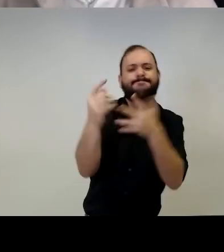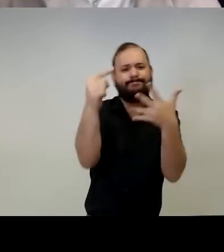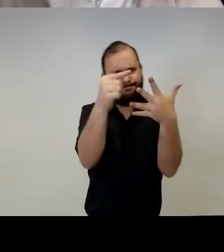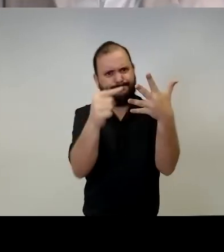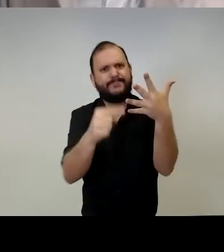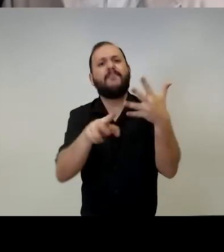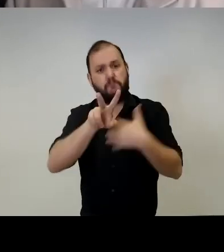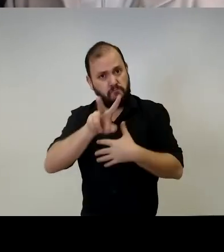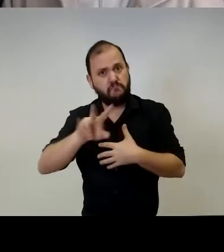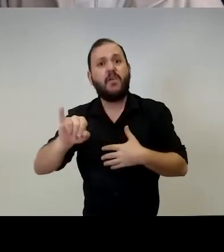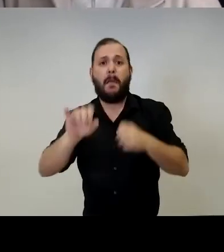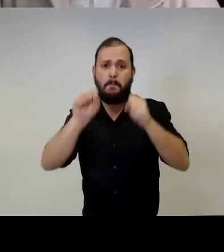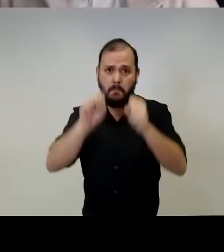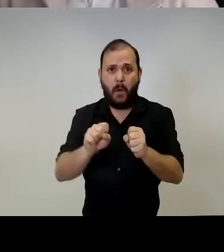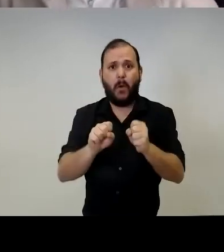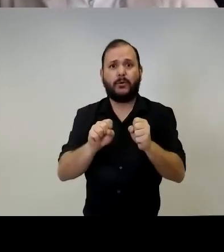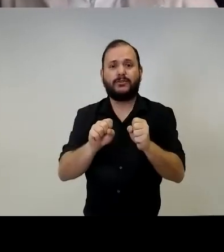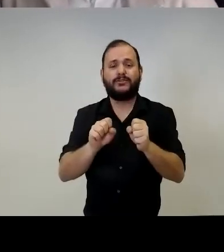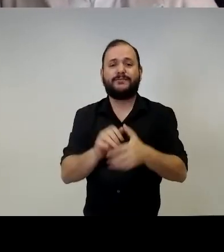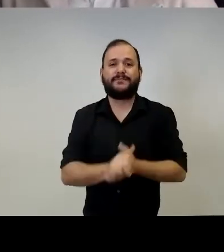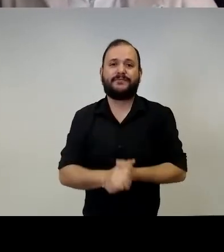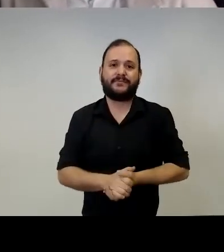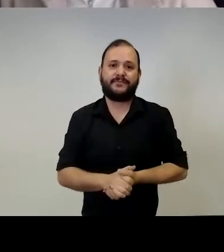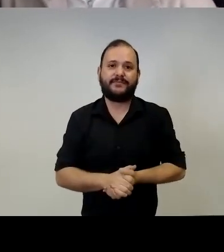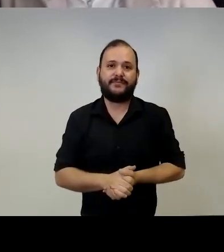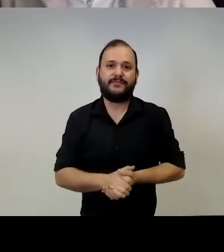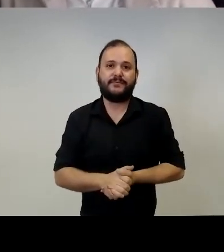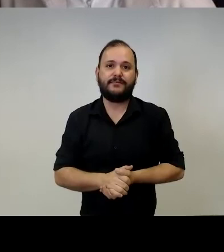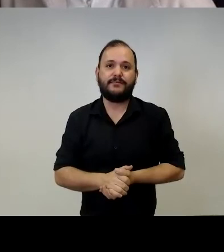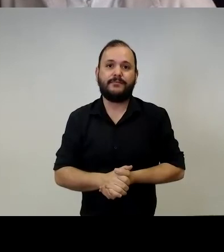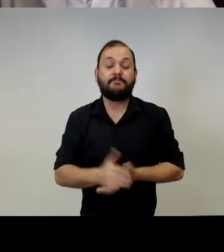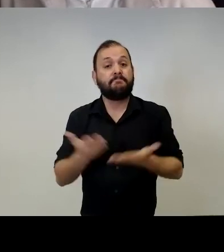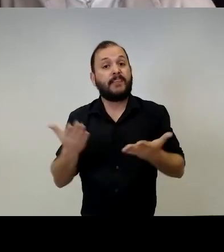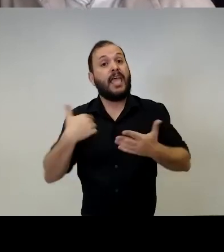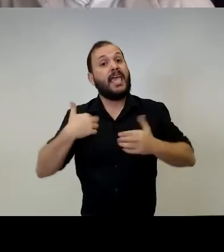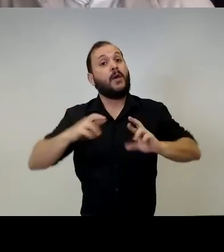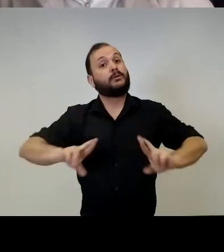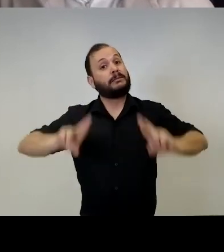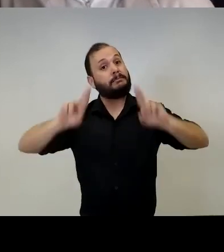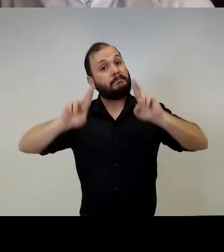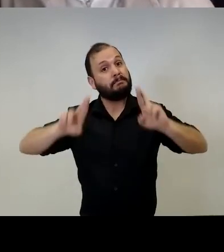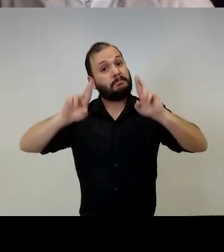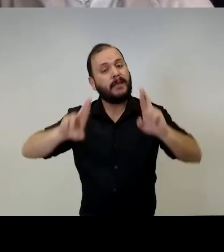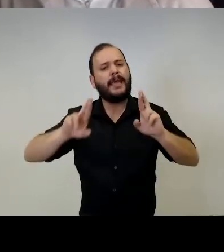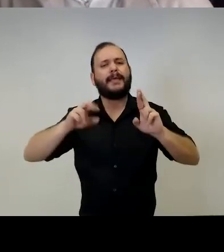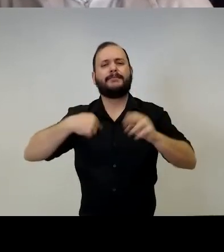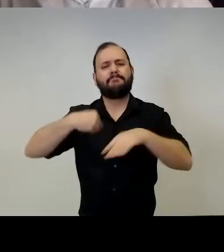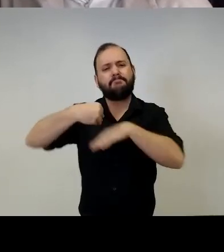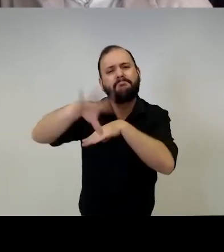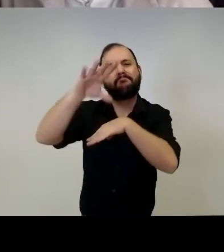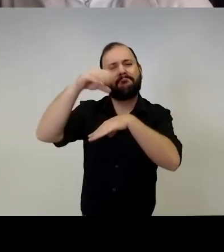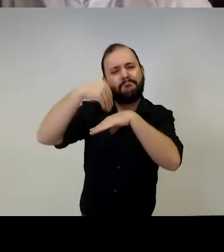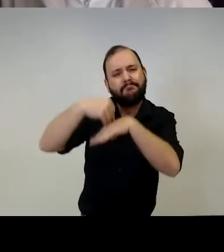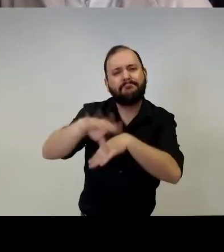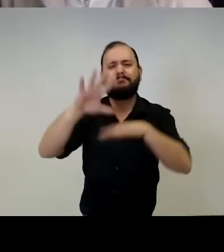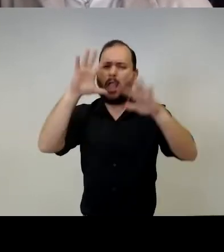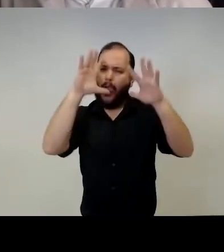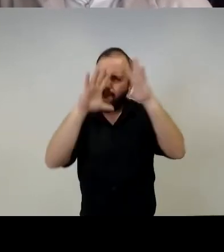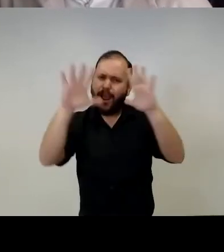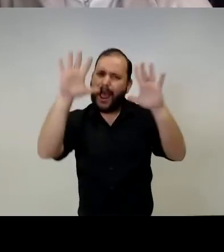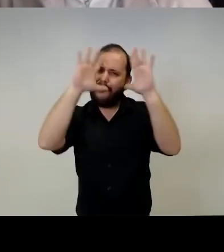Okay, I hope I have convinced you that I'm talking to sign language interpreters, that your difficult and